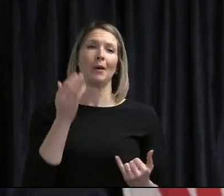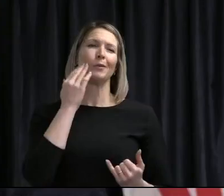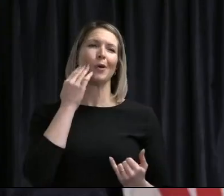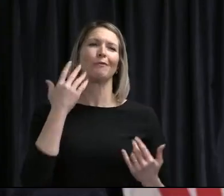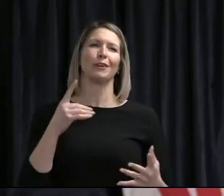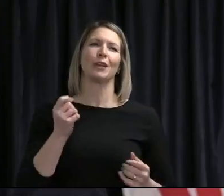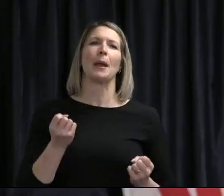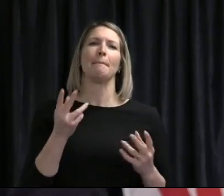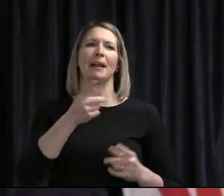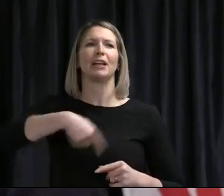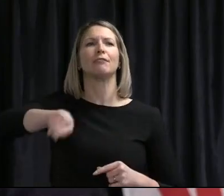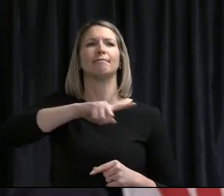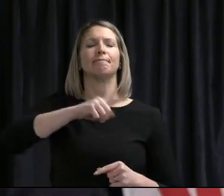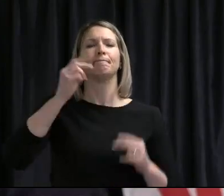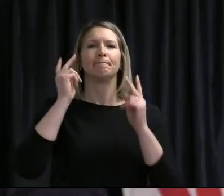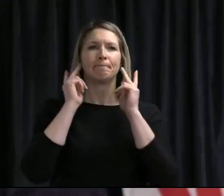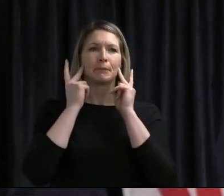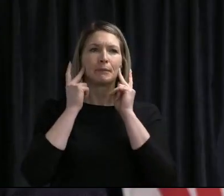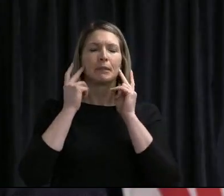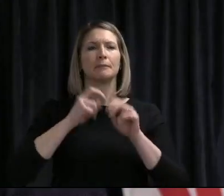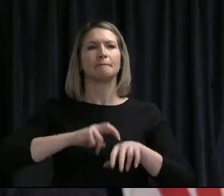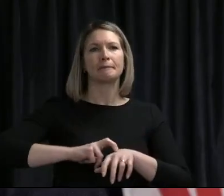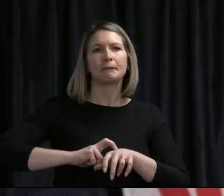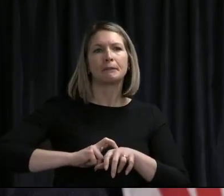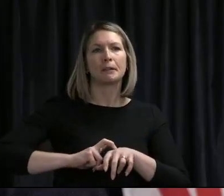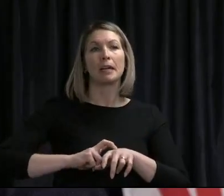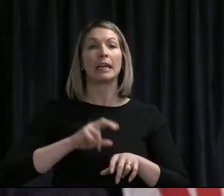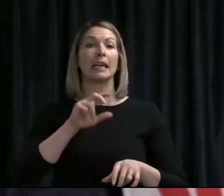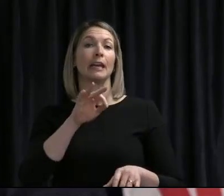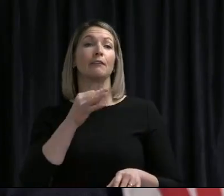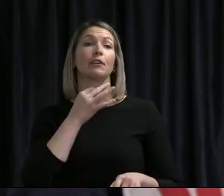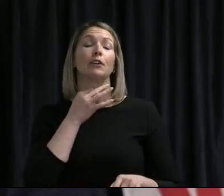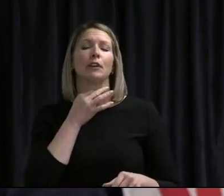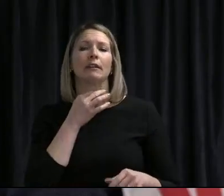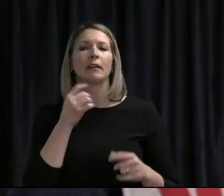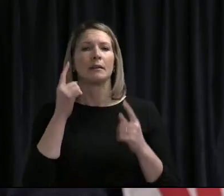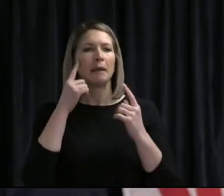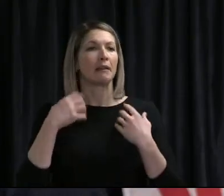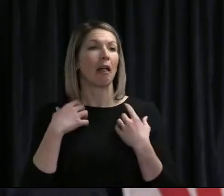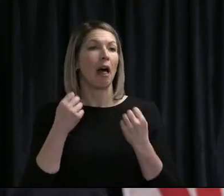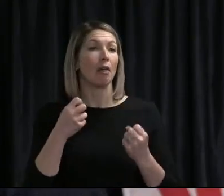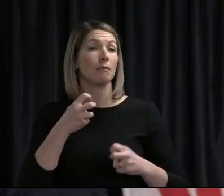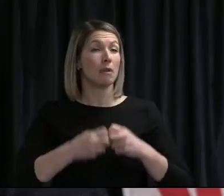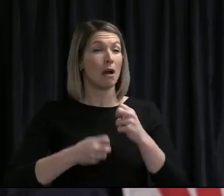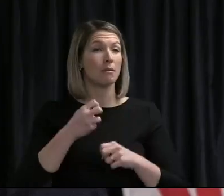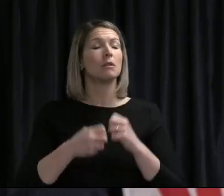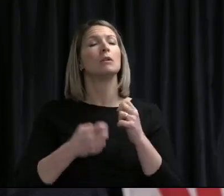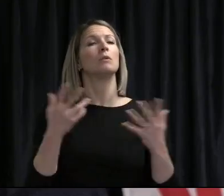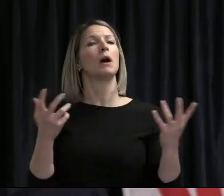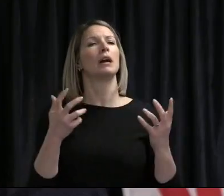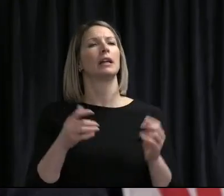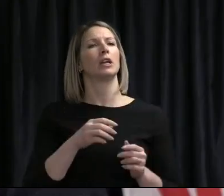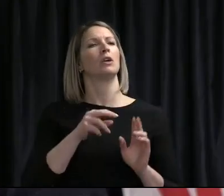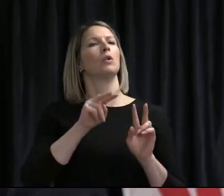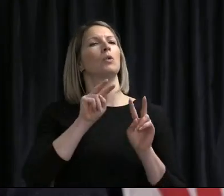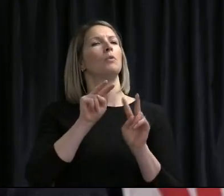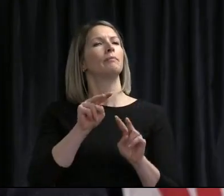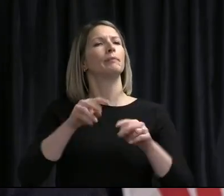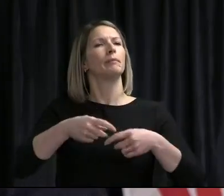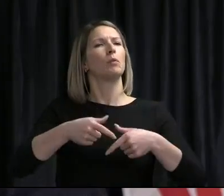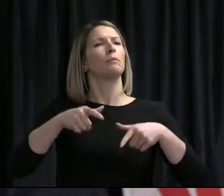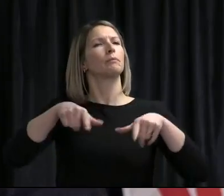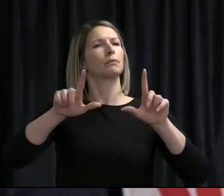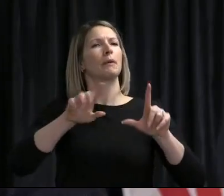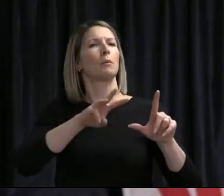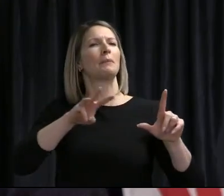visit bridgethegap.ca to view the many options available to support your mental health and your well-being in general.